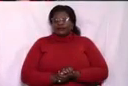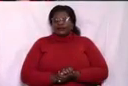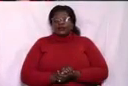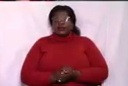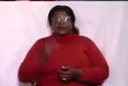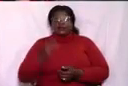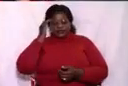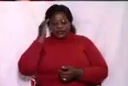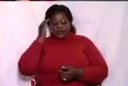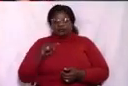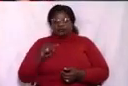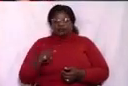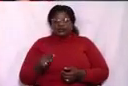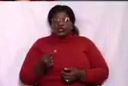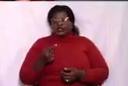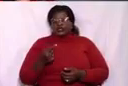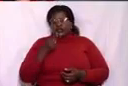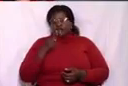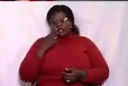The people loved it, and